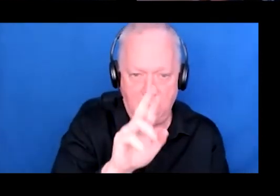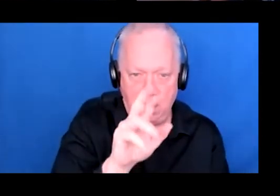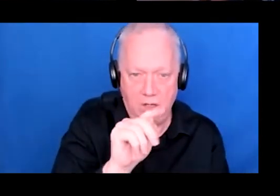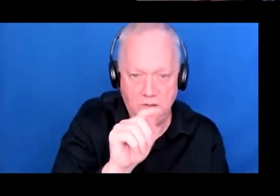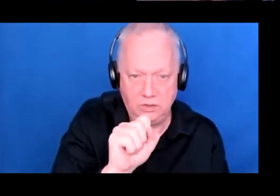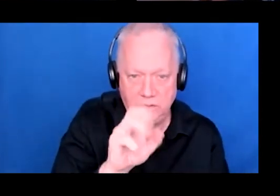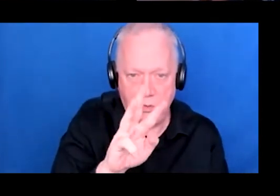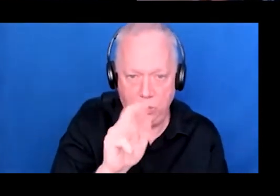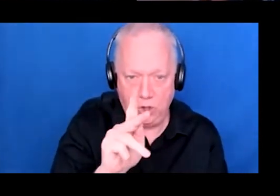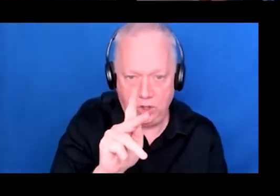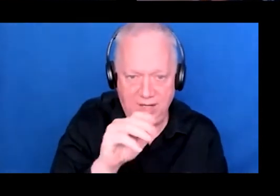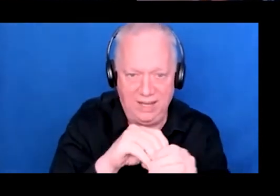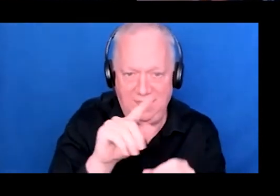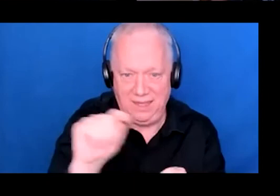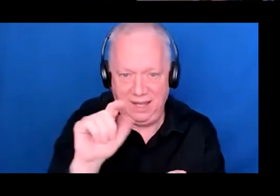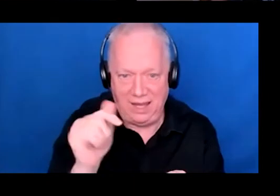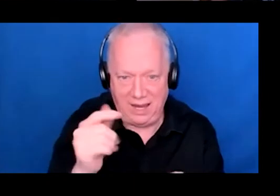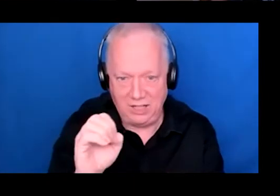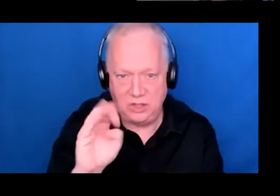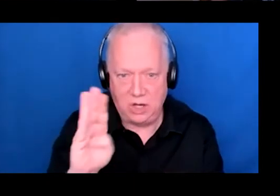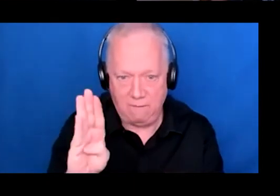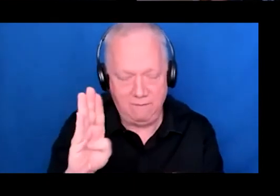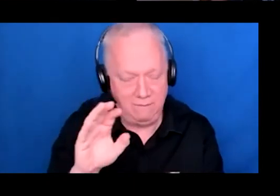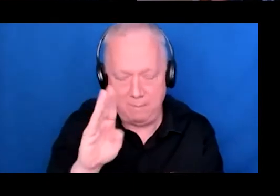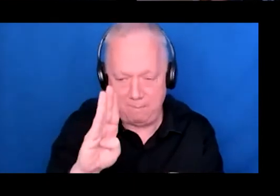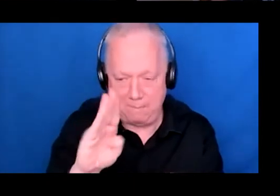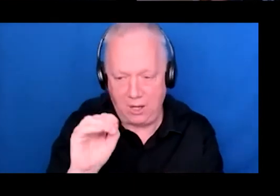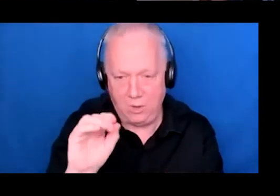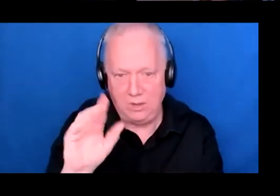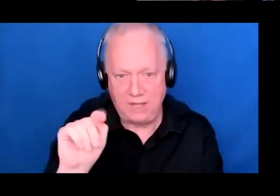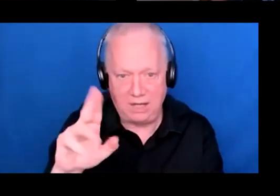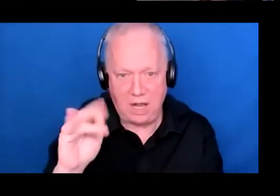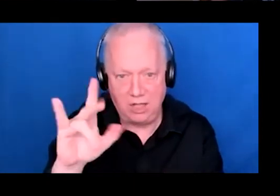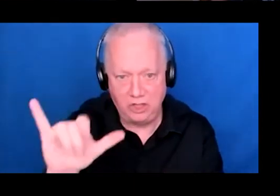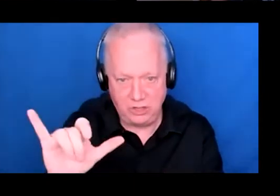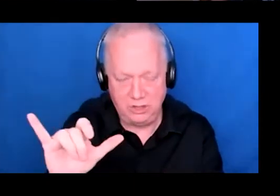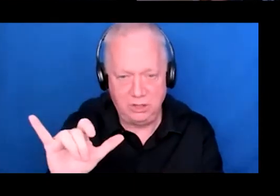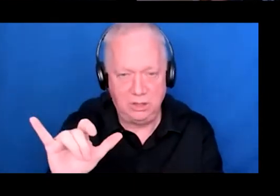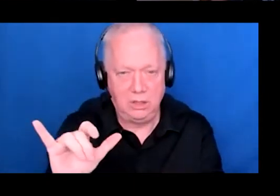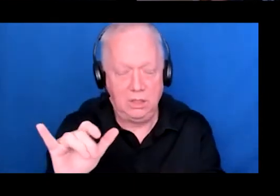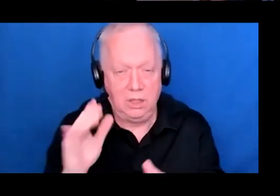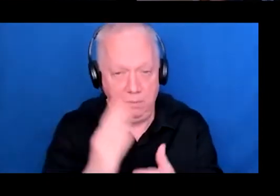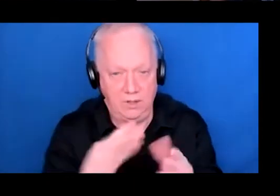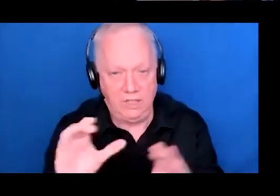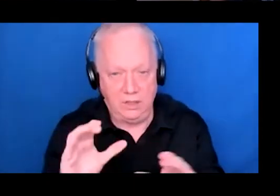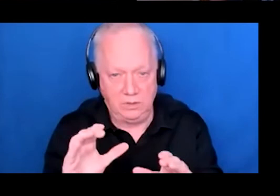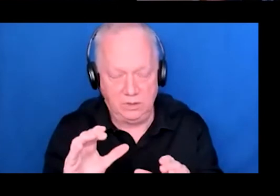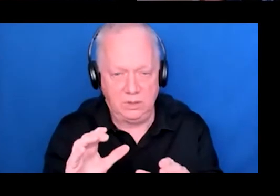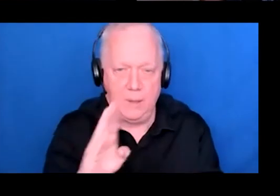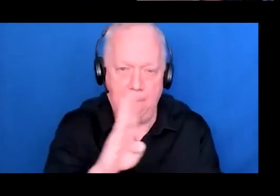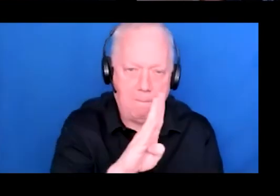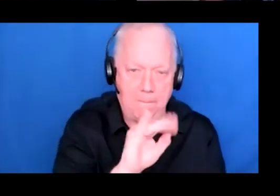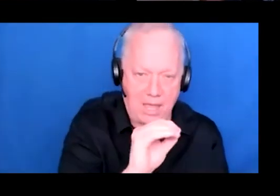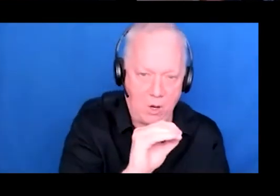Biotechnology. And the comic I did was sort of an exploration of sort of